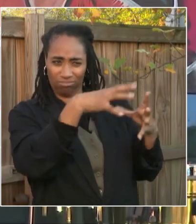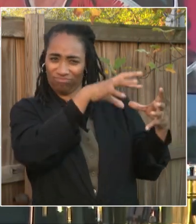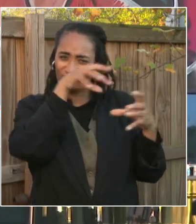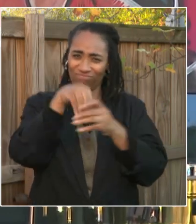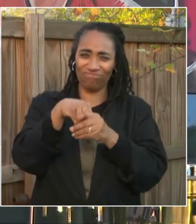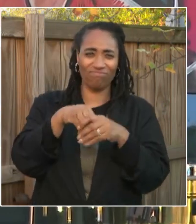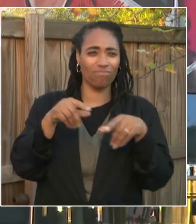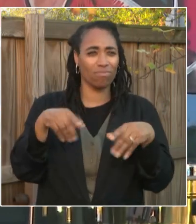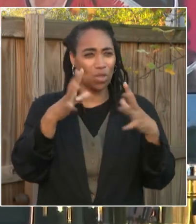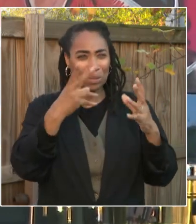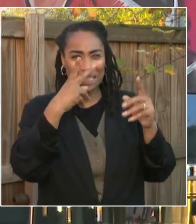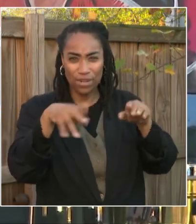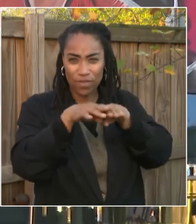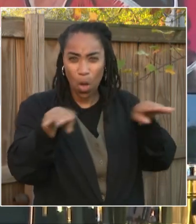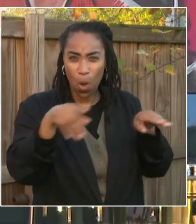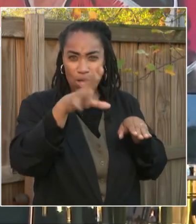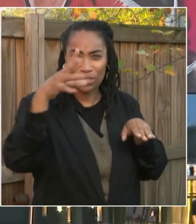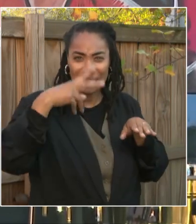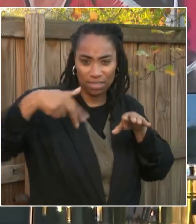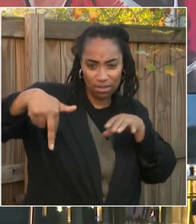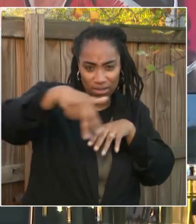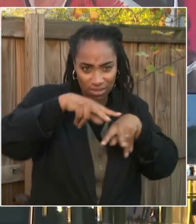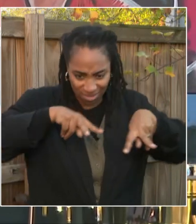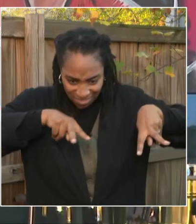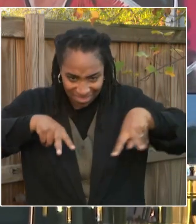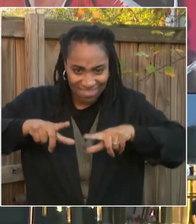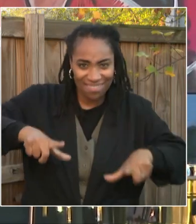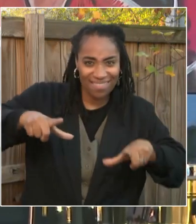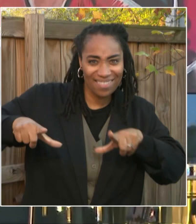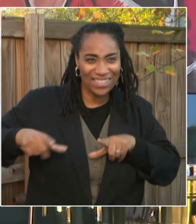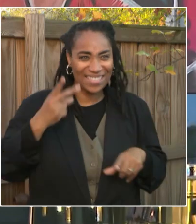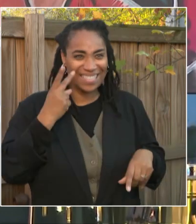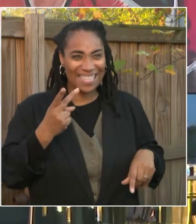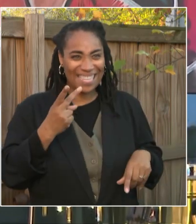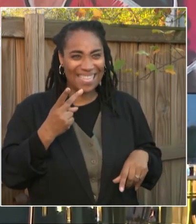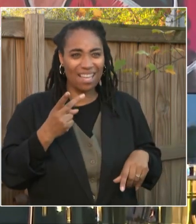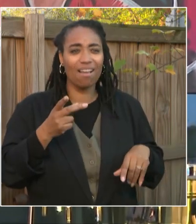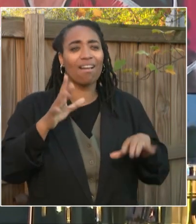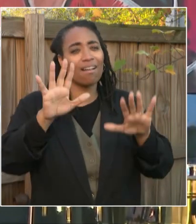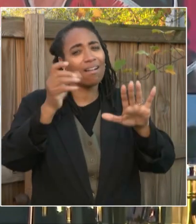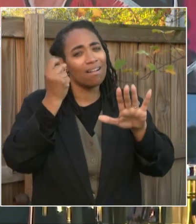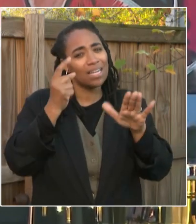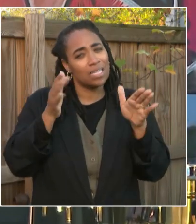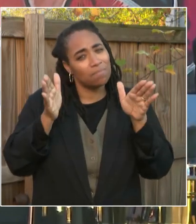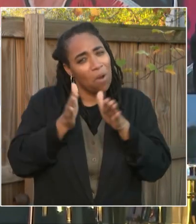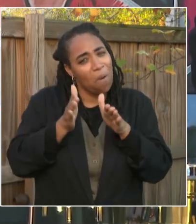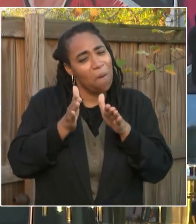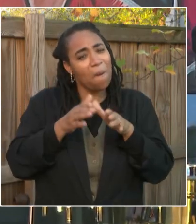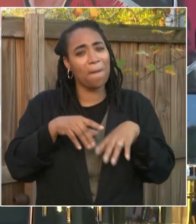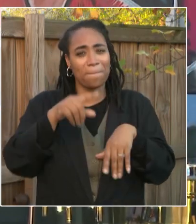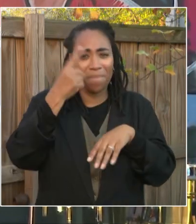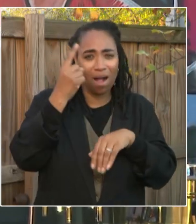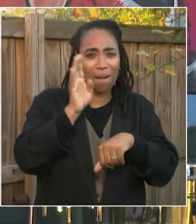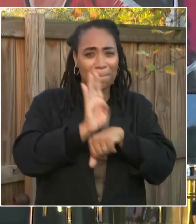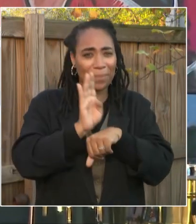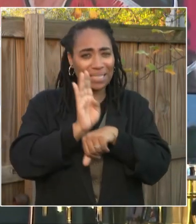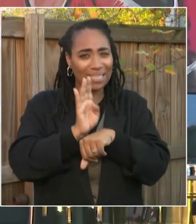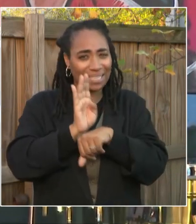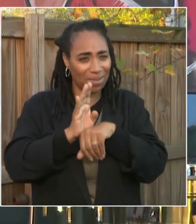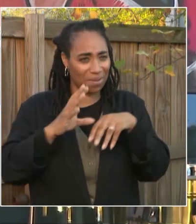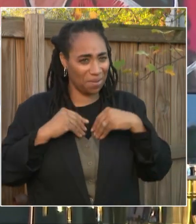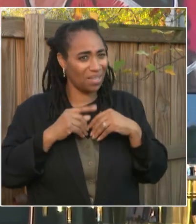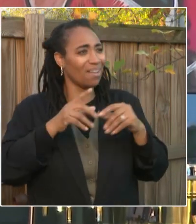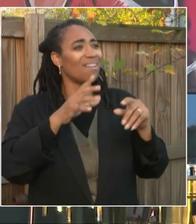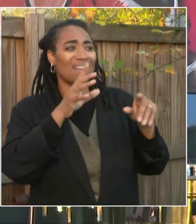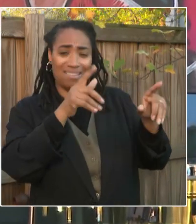floors? Okay, guess what? A small black enterprise television located right around the corner by a sister on